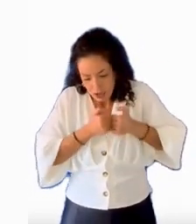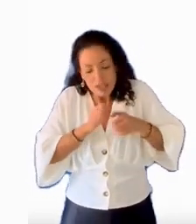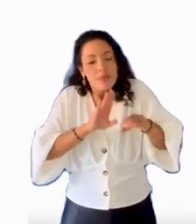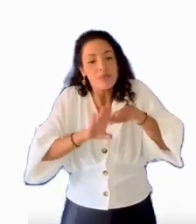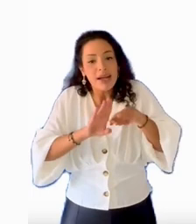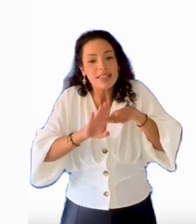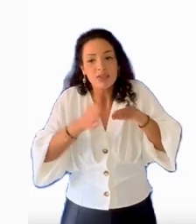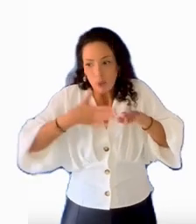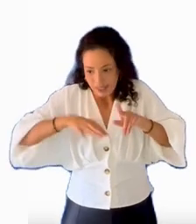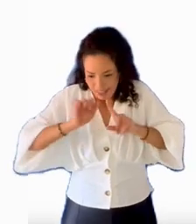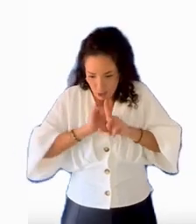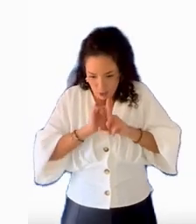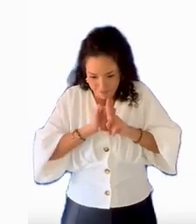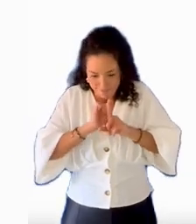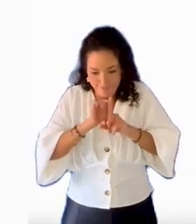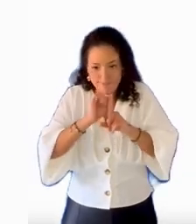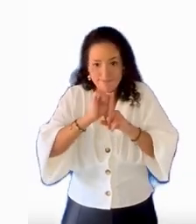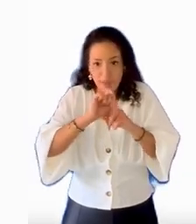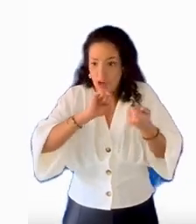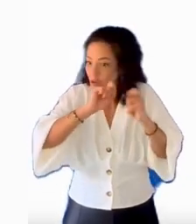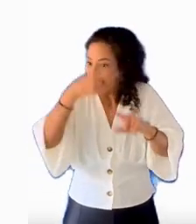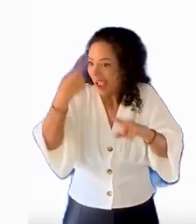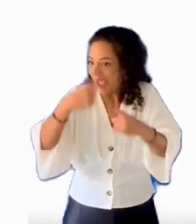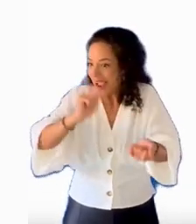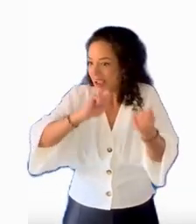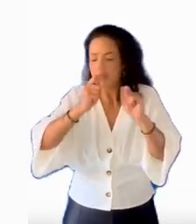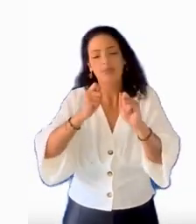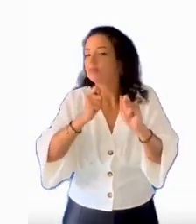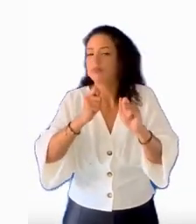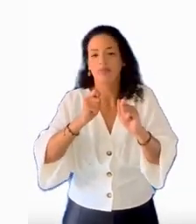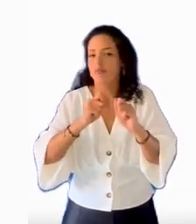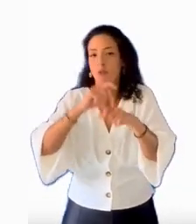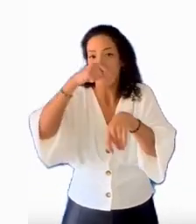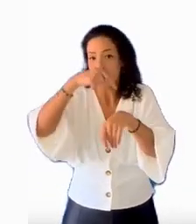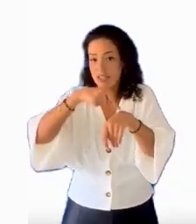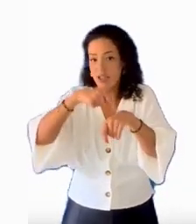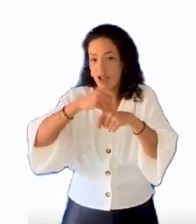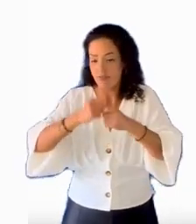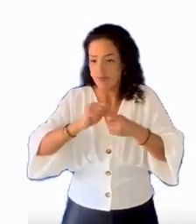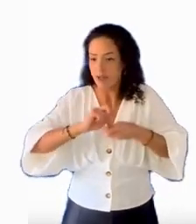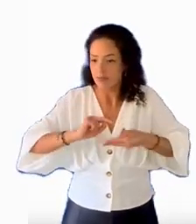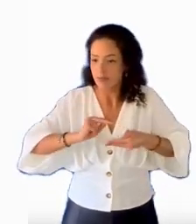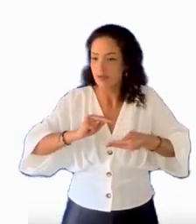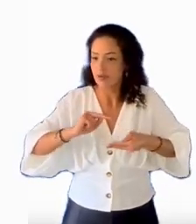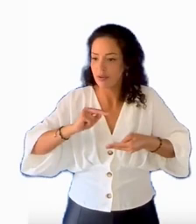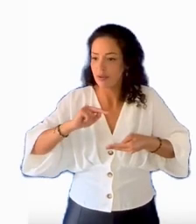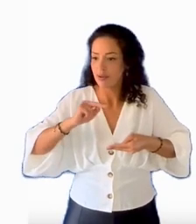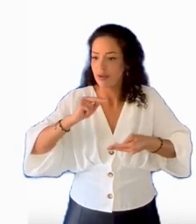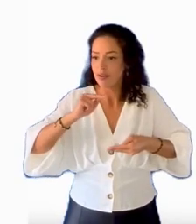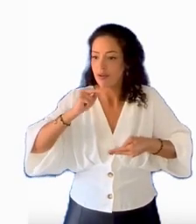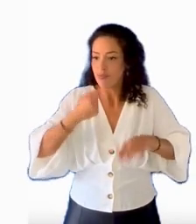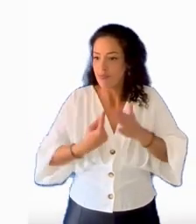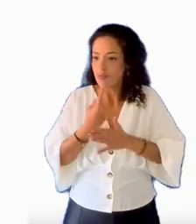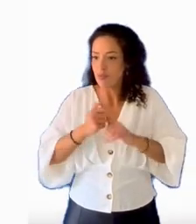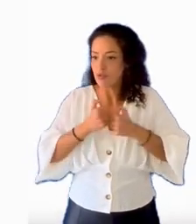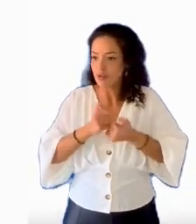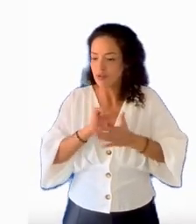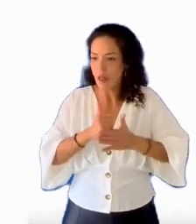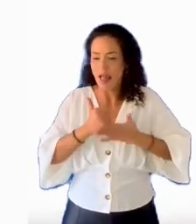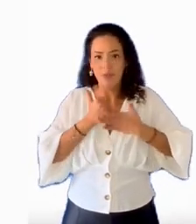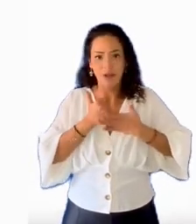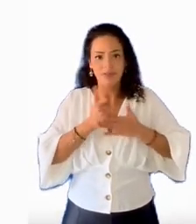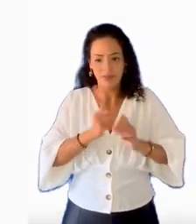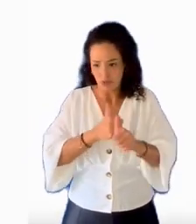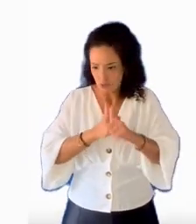we must. It may not generate an instant change, but over time these moments of gratitude accumulate to sustain us in times of challenge, supporting